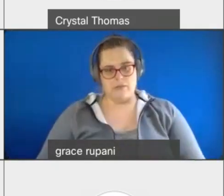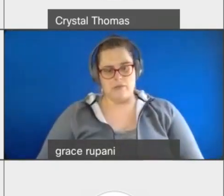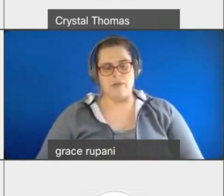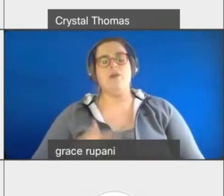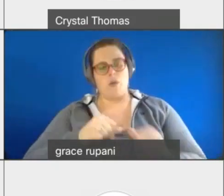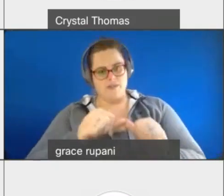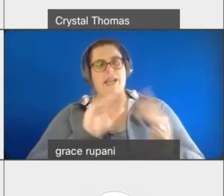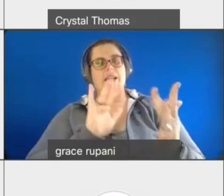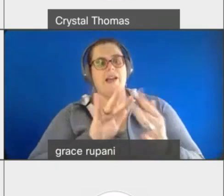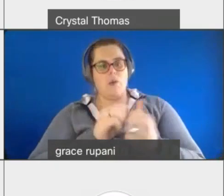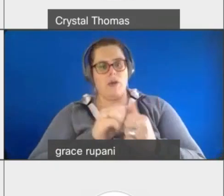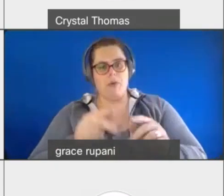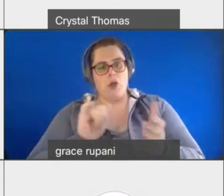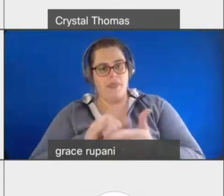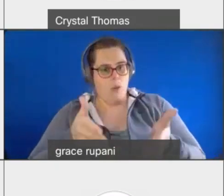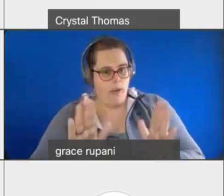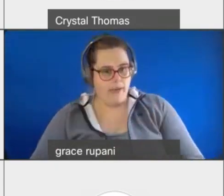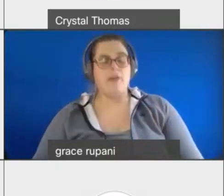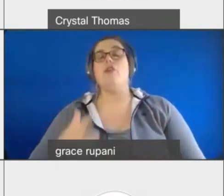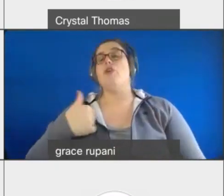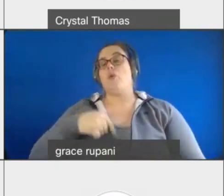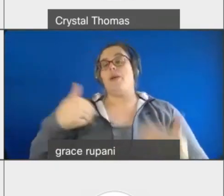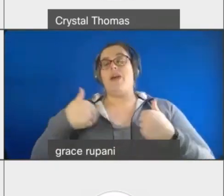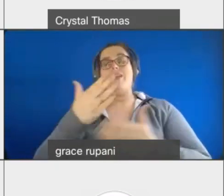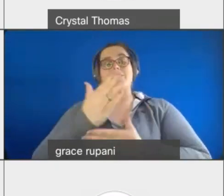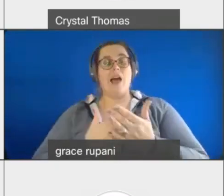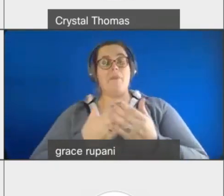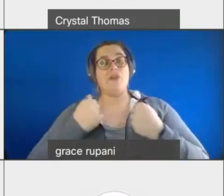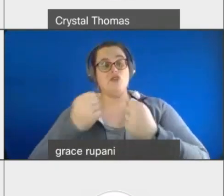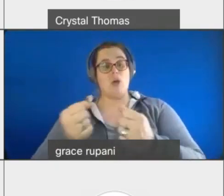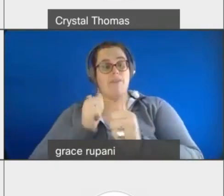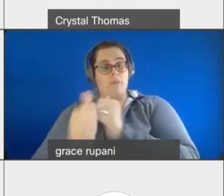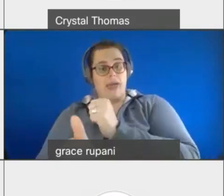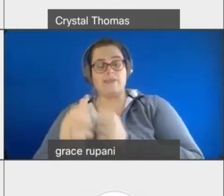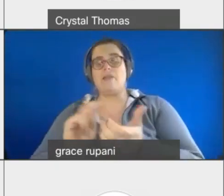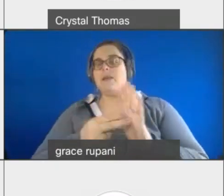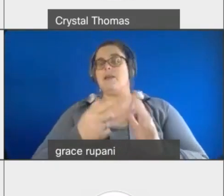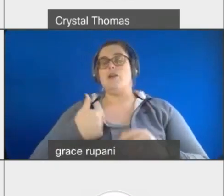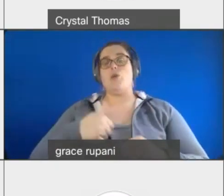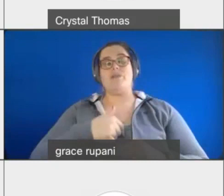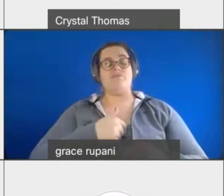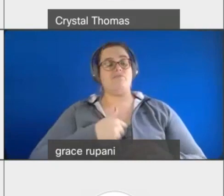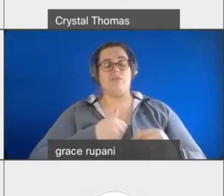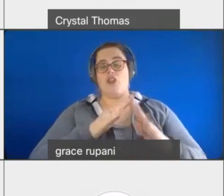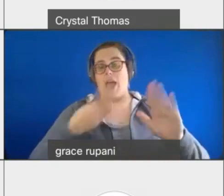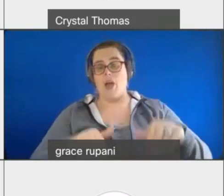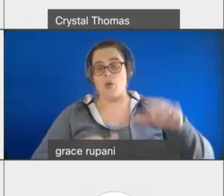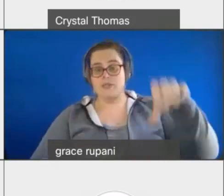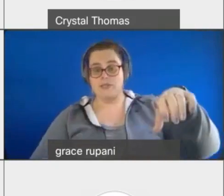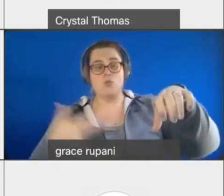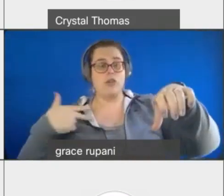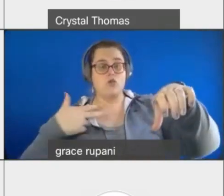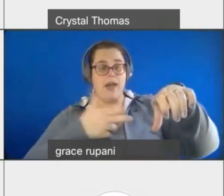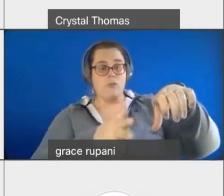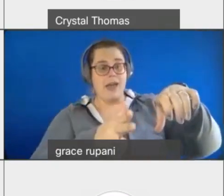people. We've done some drive-bys where we actually visit people. And this has nothing to do with funding, just to say hi to them.